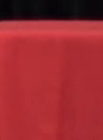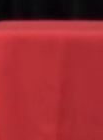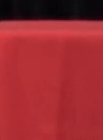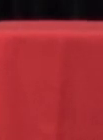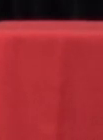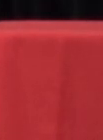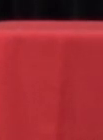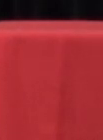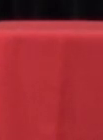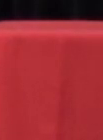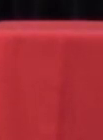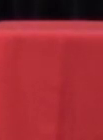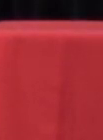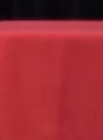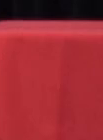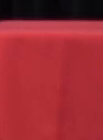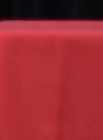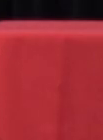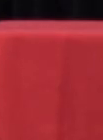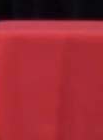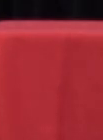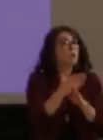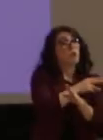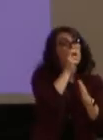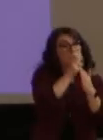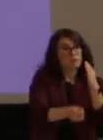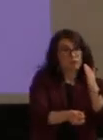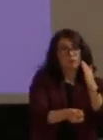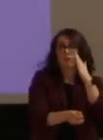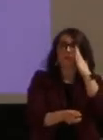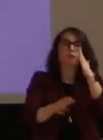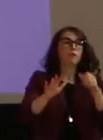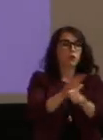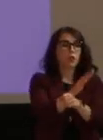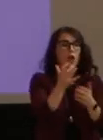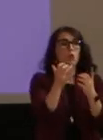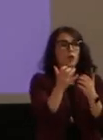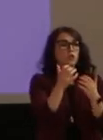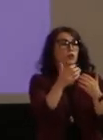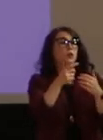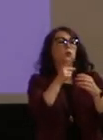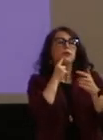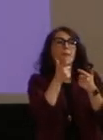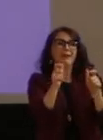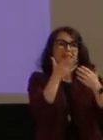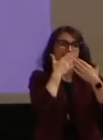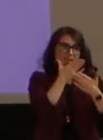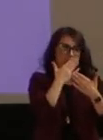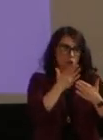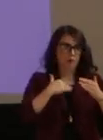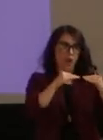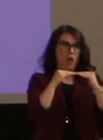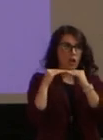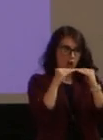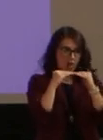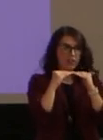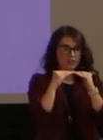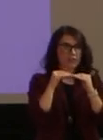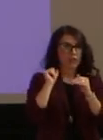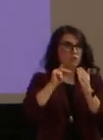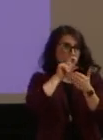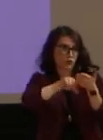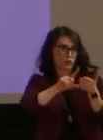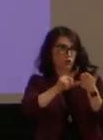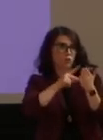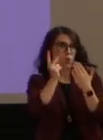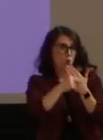facing. But before we jump in, I want to give a big thank you to my colleagues at the All of Us Research Program.